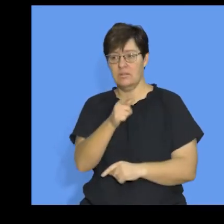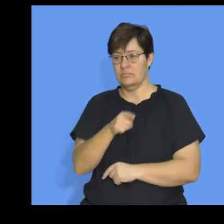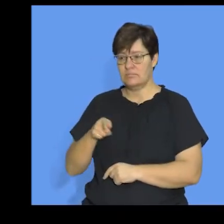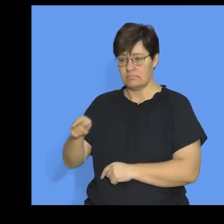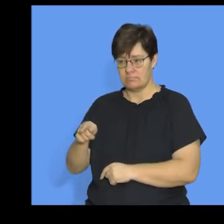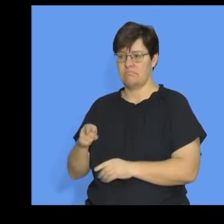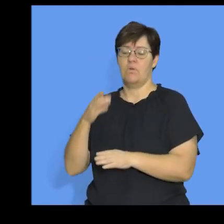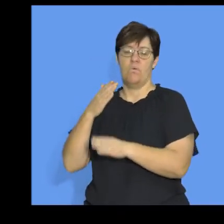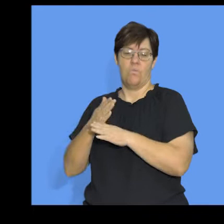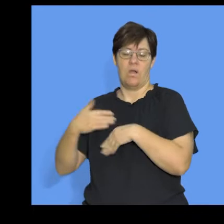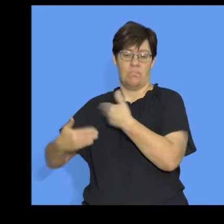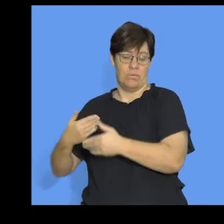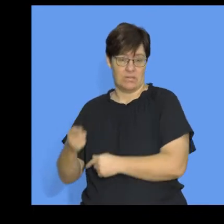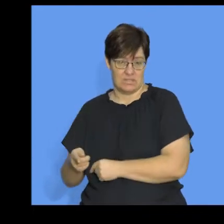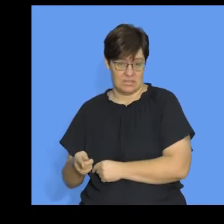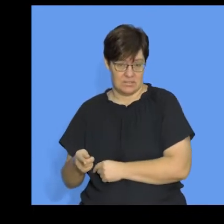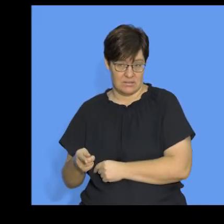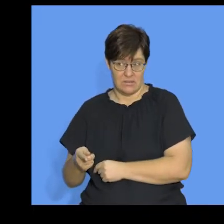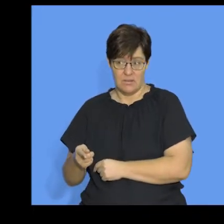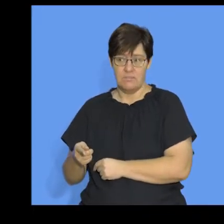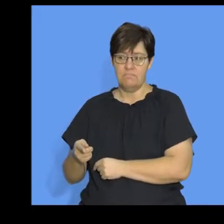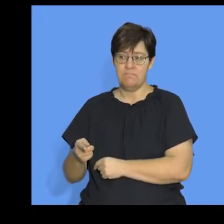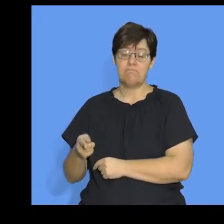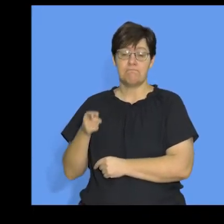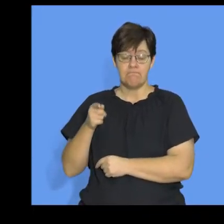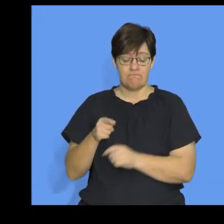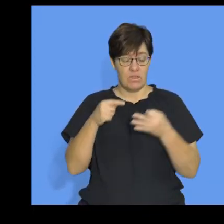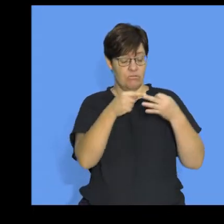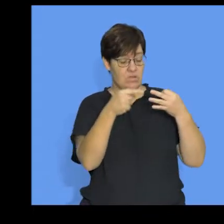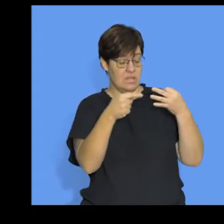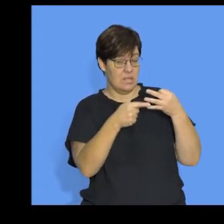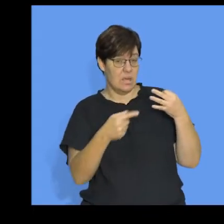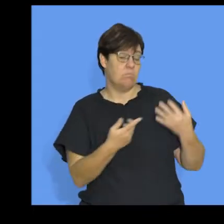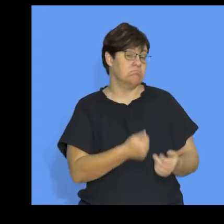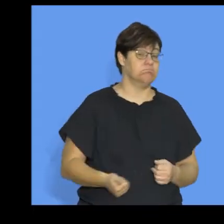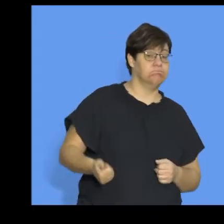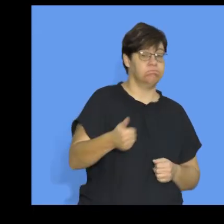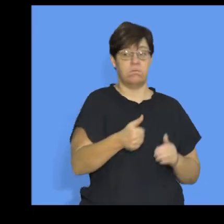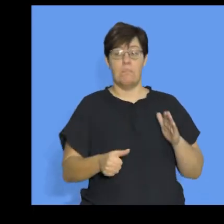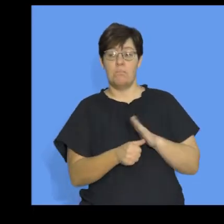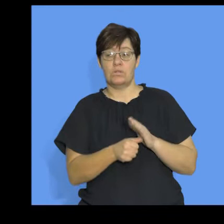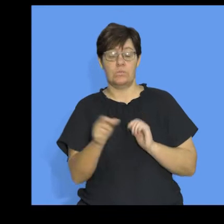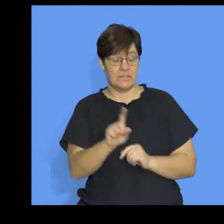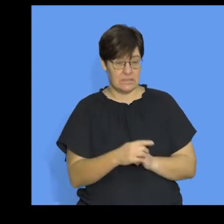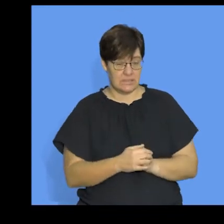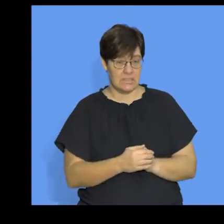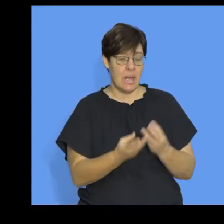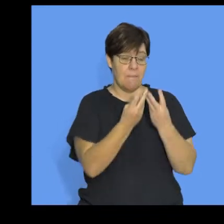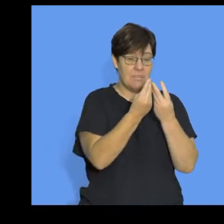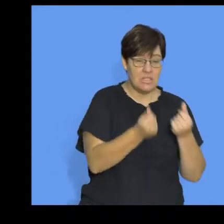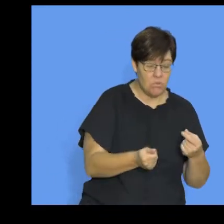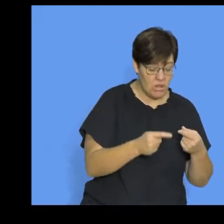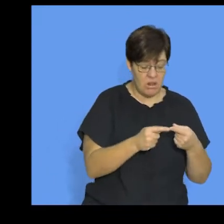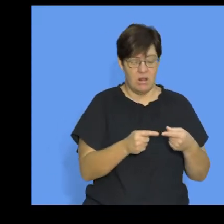into work in process. Remember, the three most important categories of your work in process would be your